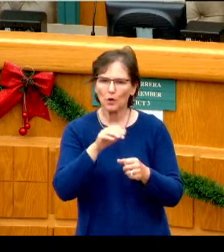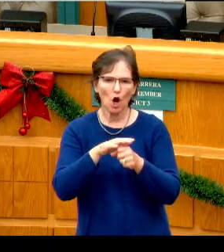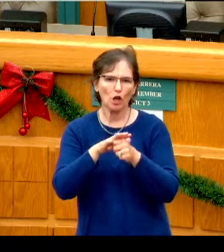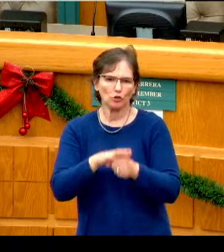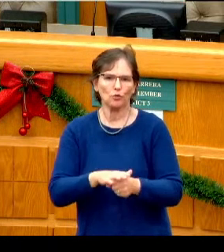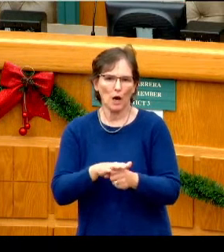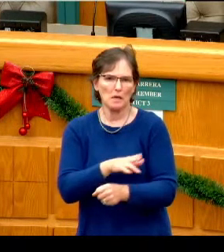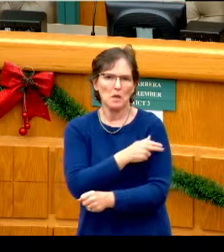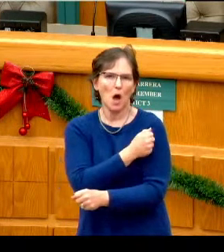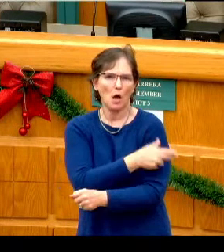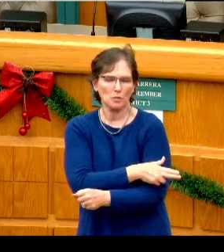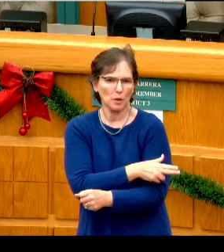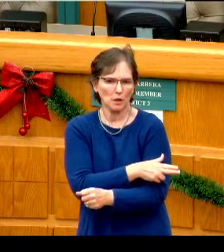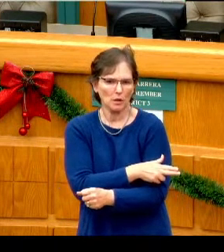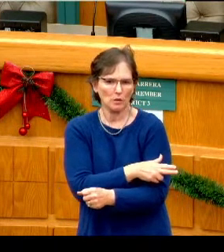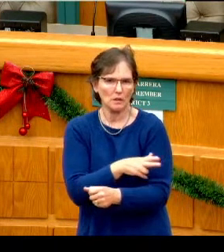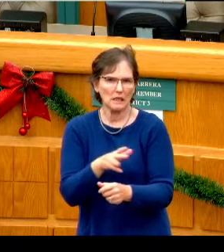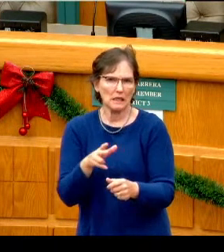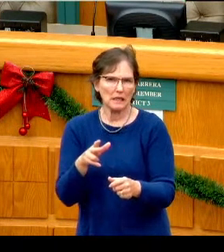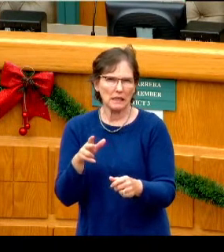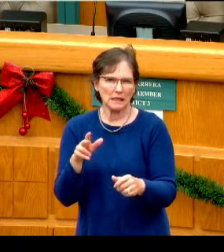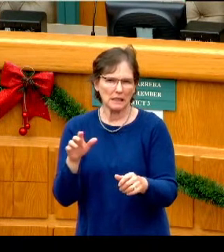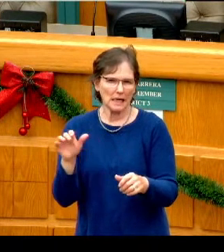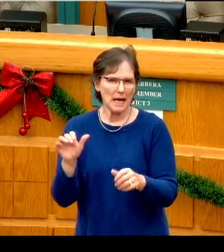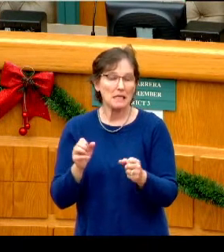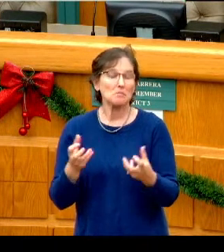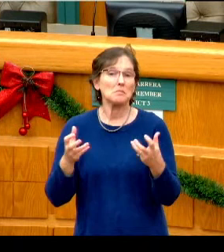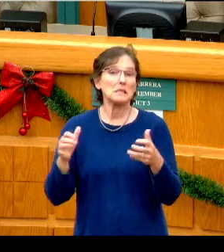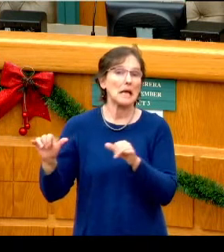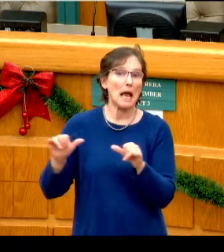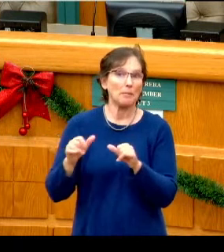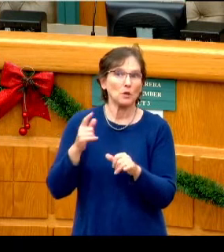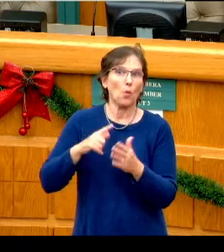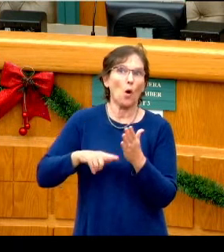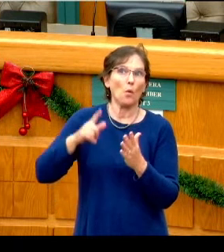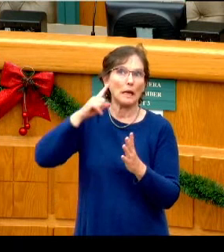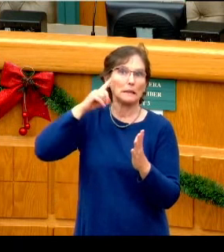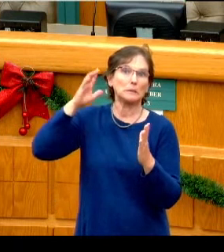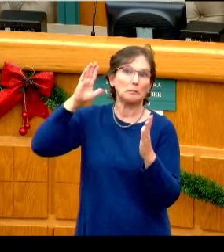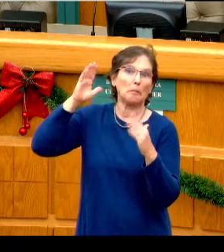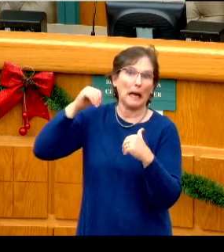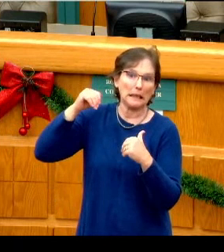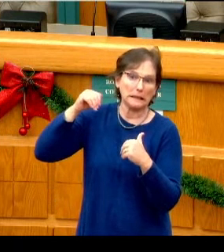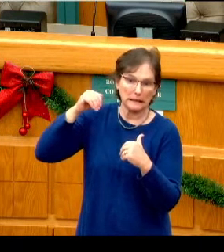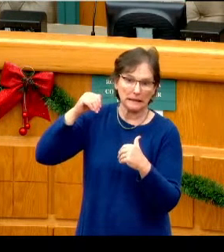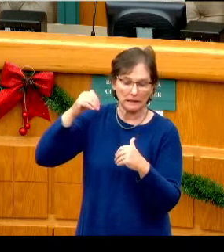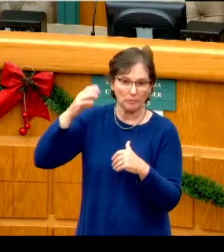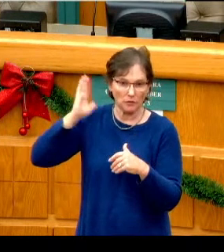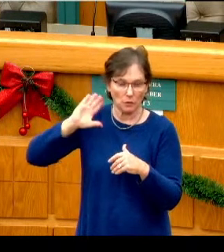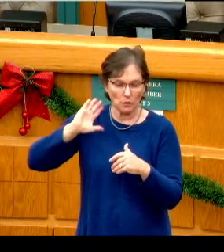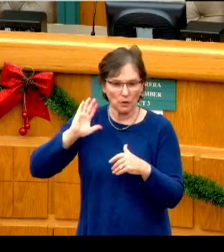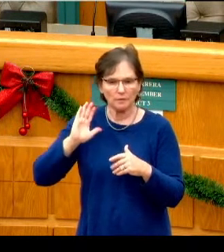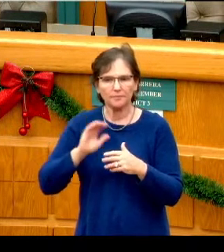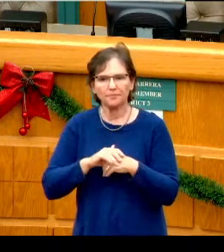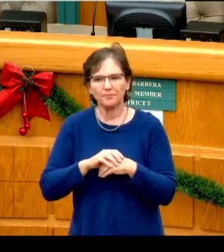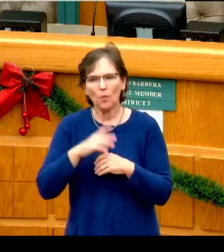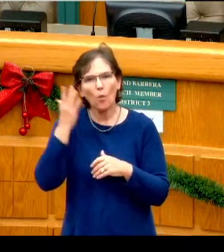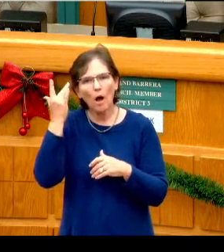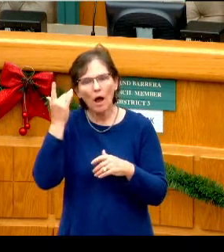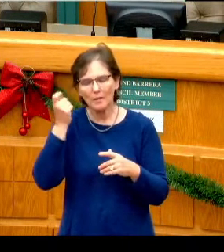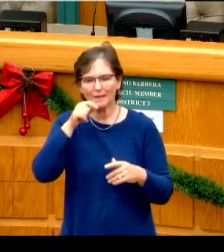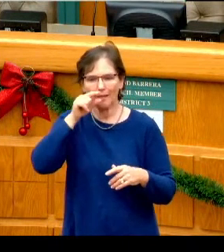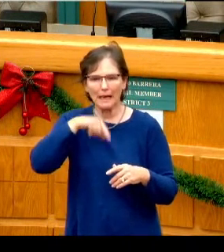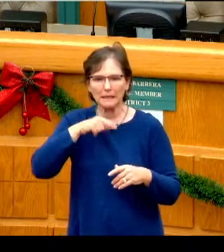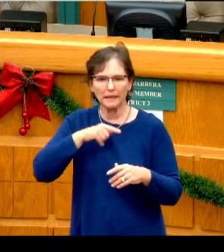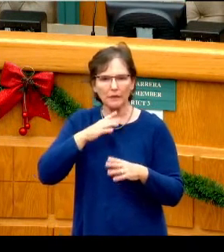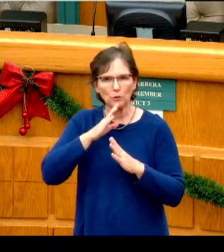system as much as originally projected because of that pre-Thanksgiving lull that I was talking about earlier. So